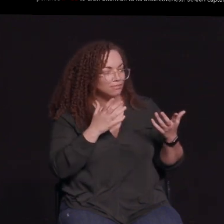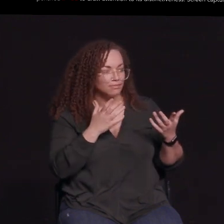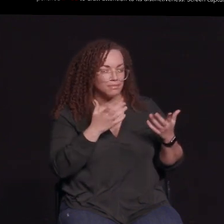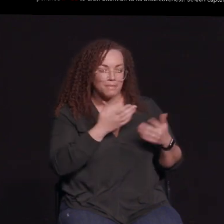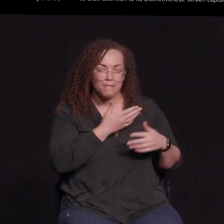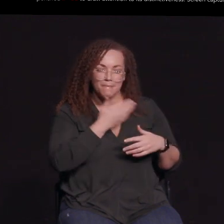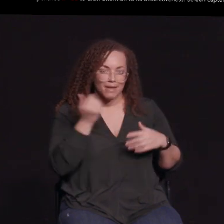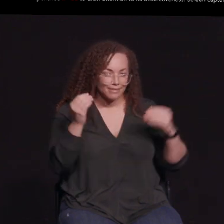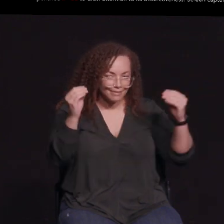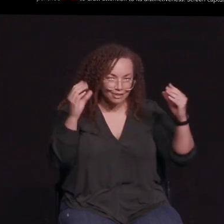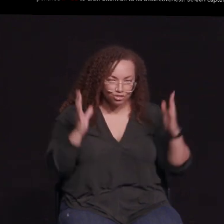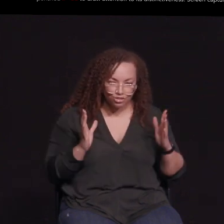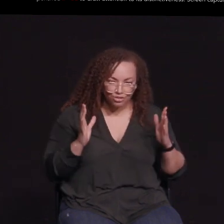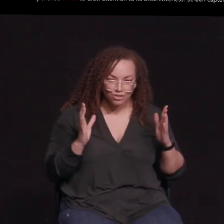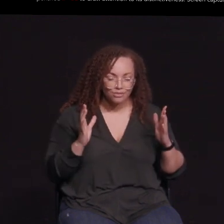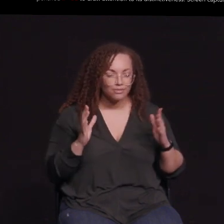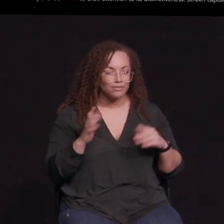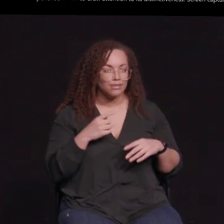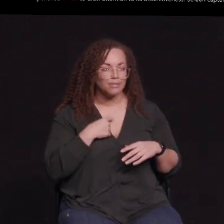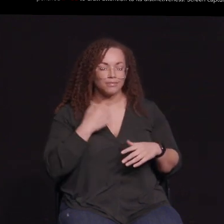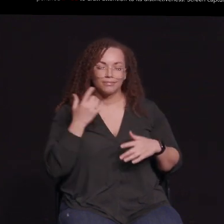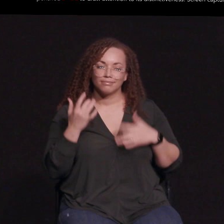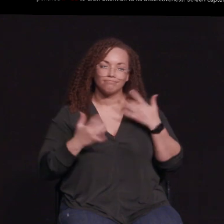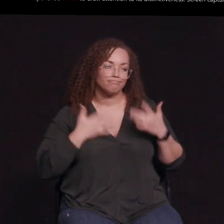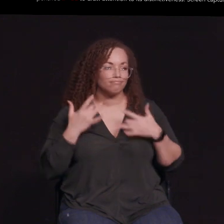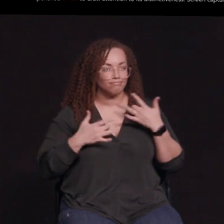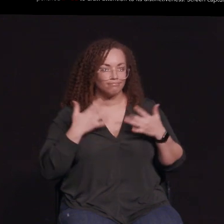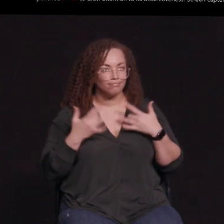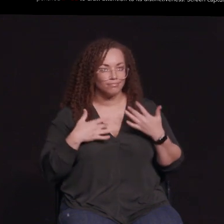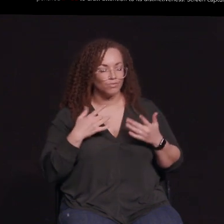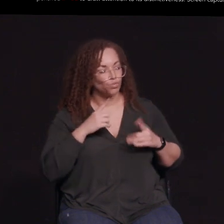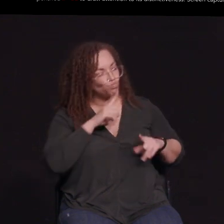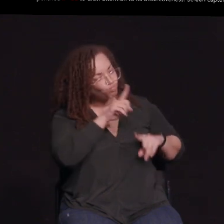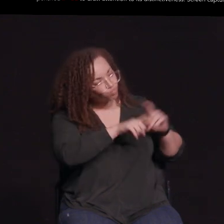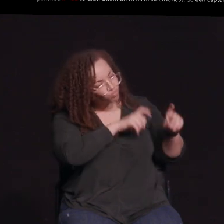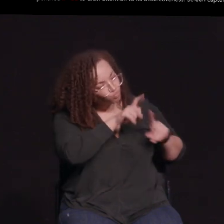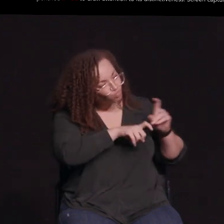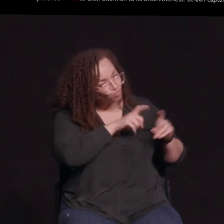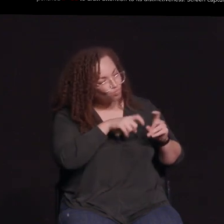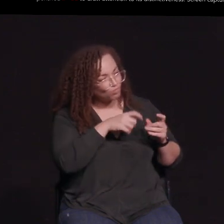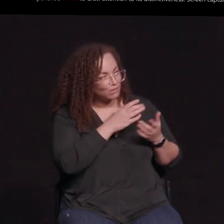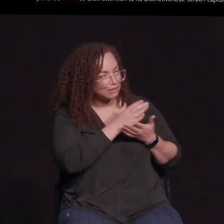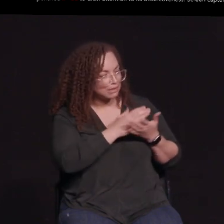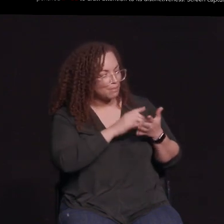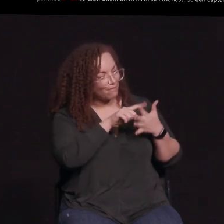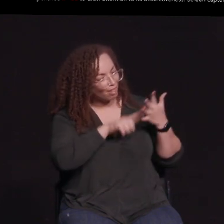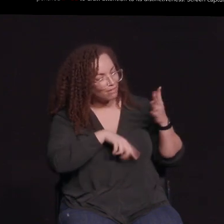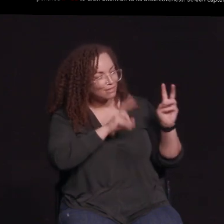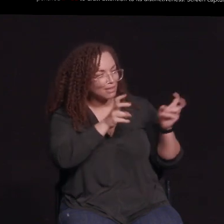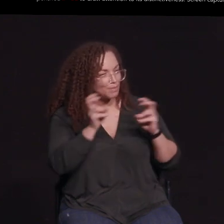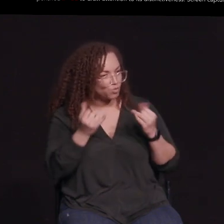and teachers, and I am excited to ask them about some of these themes today.